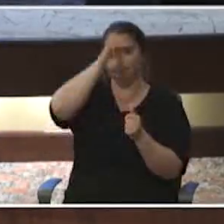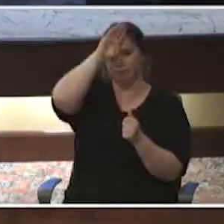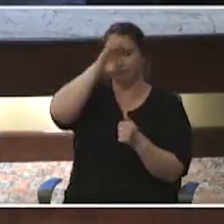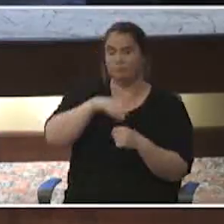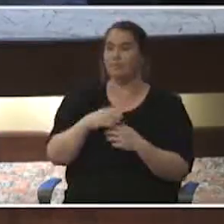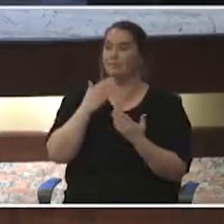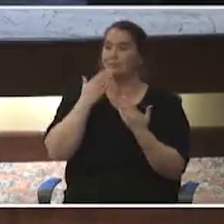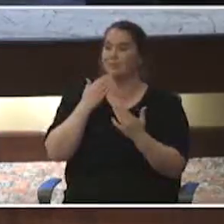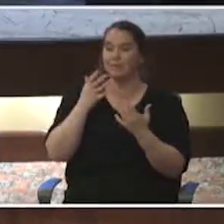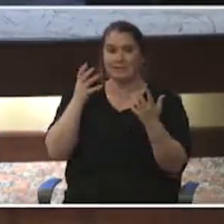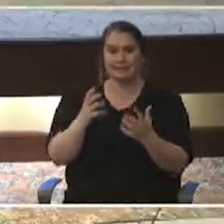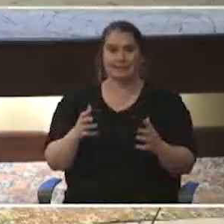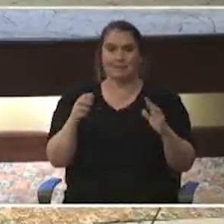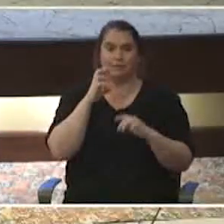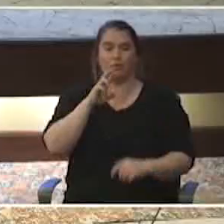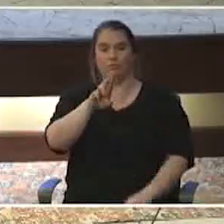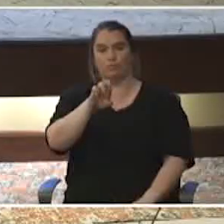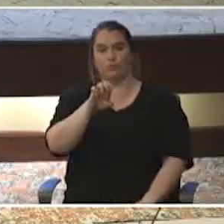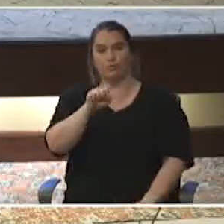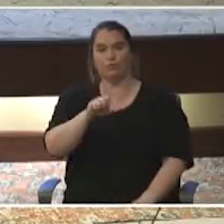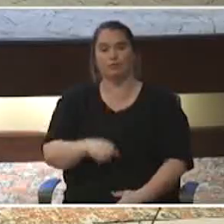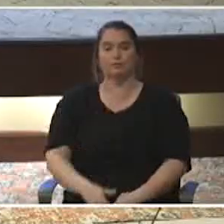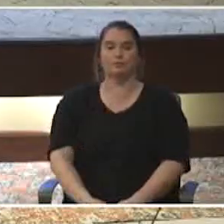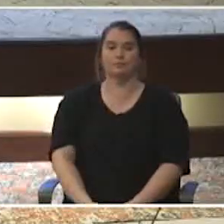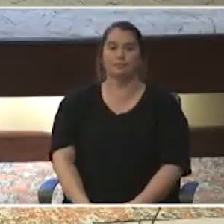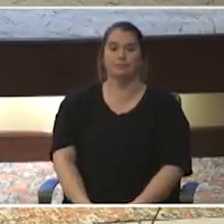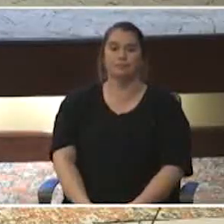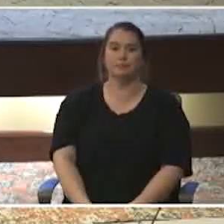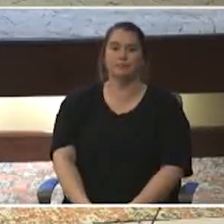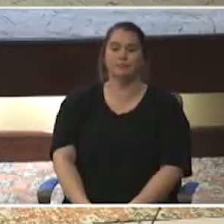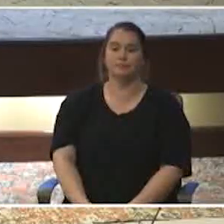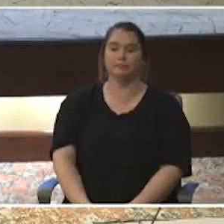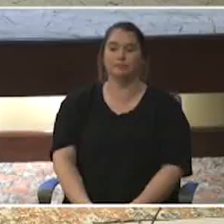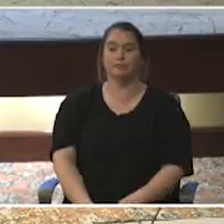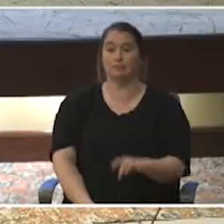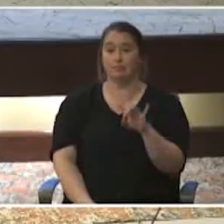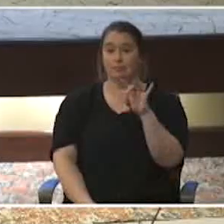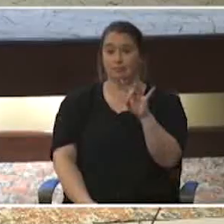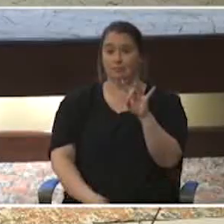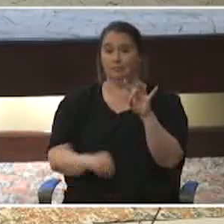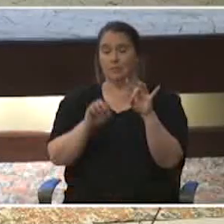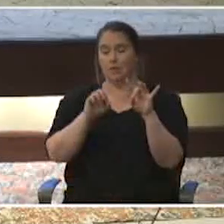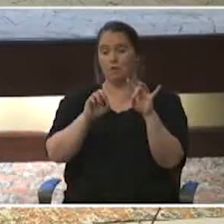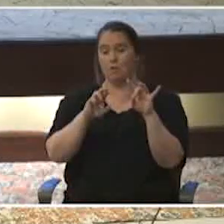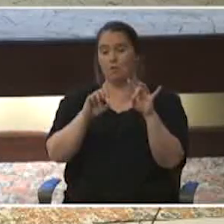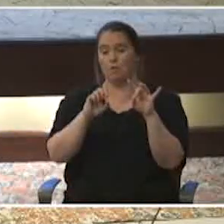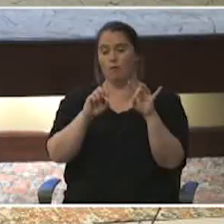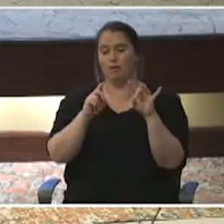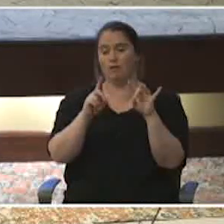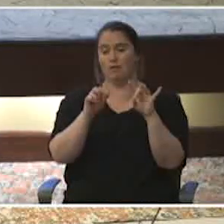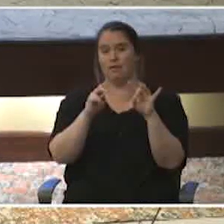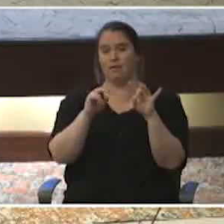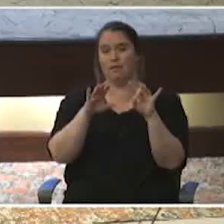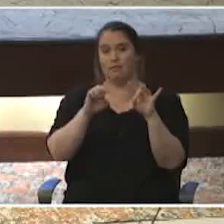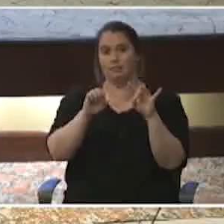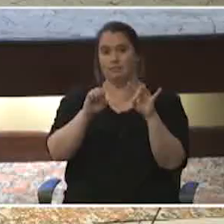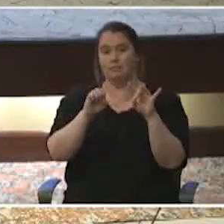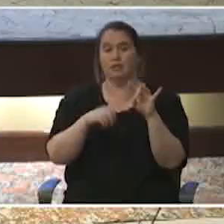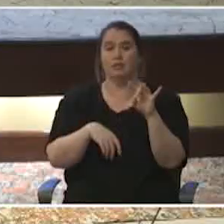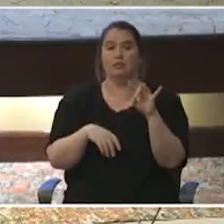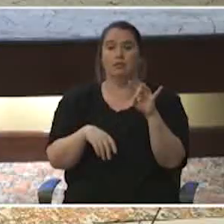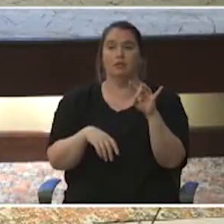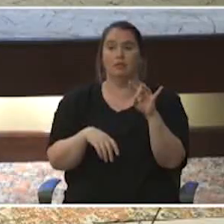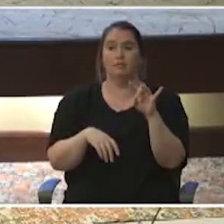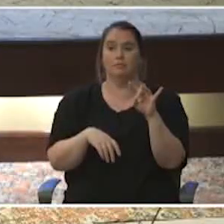Thanks. That's all I had on the resolutions. All right, there are 8 ordinances on the agenda for your consideration, 5 of which come to